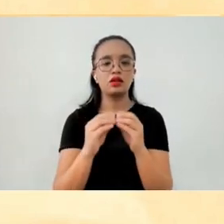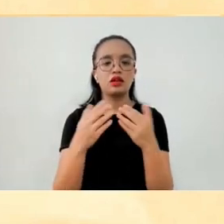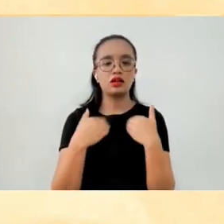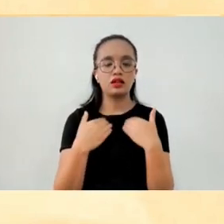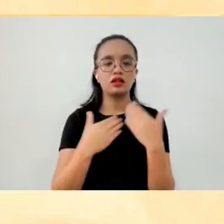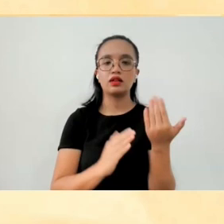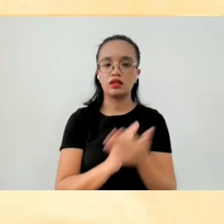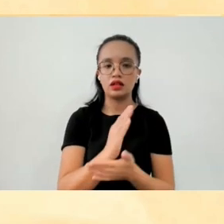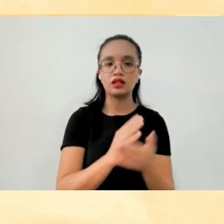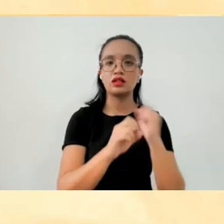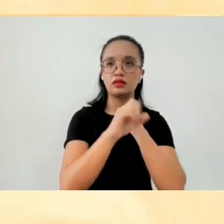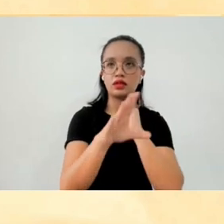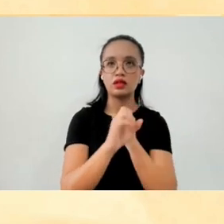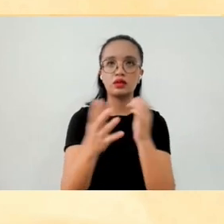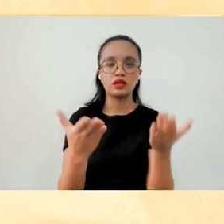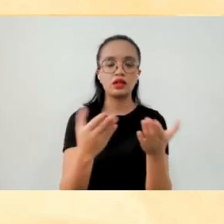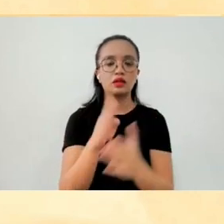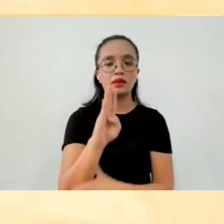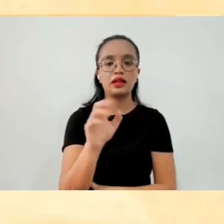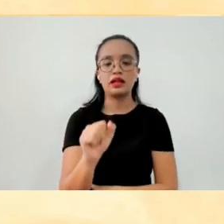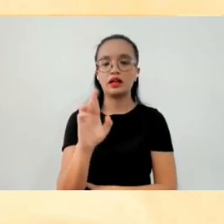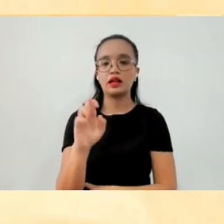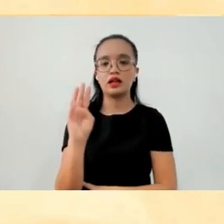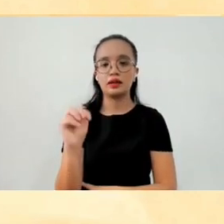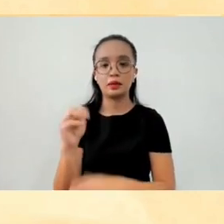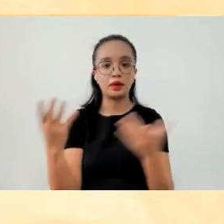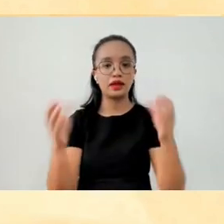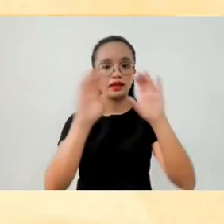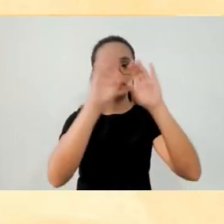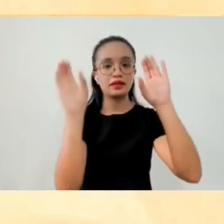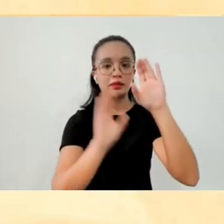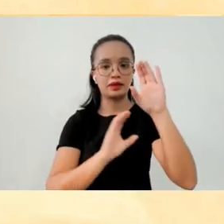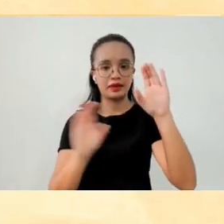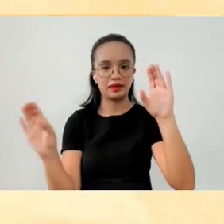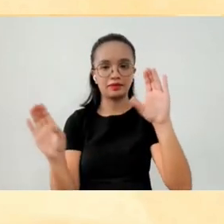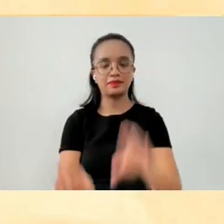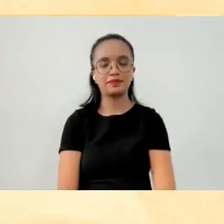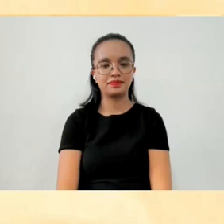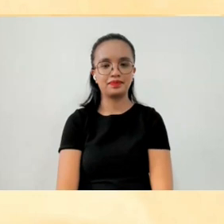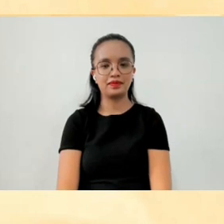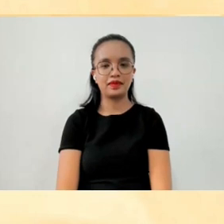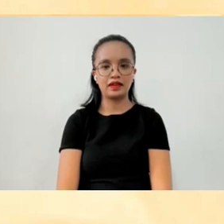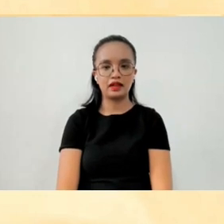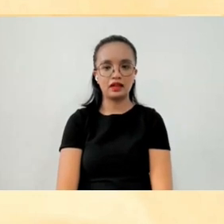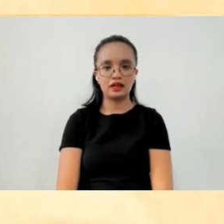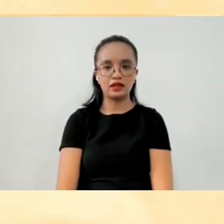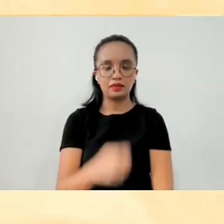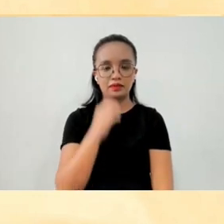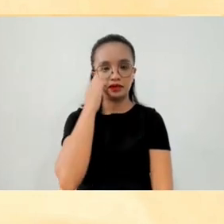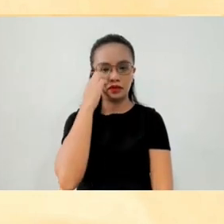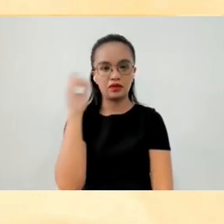and children in the BARMM and Zamboanga Peninsula regions. To present children